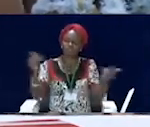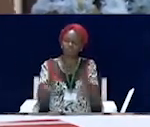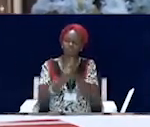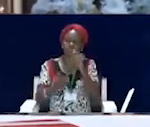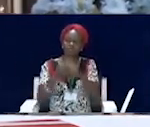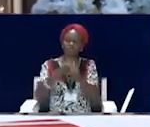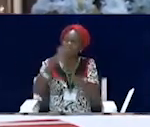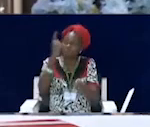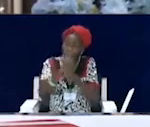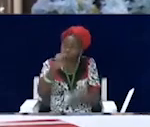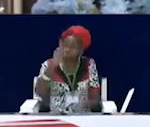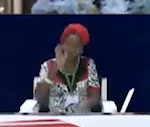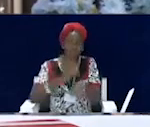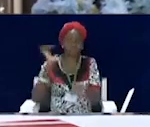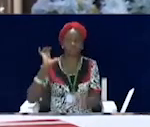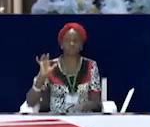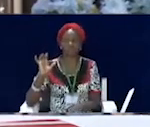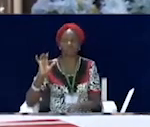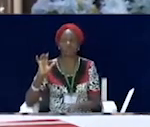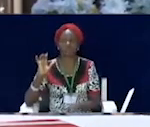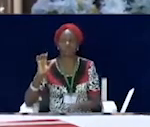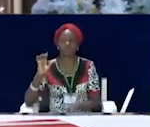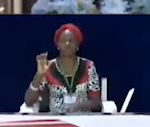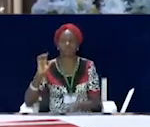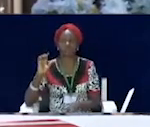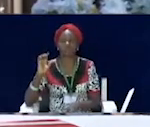problem. Just one touch.